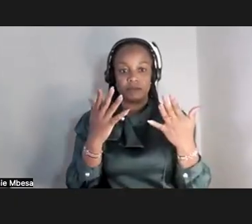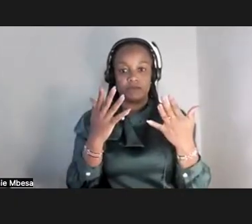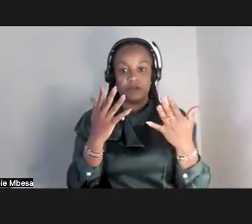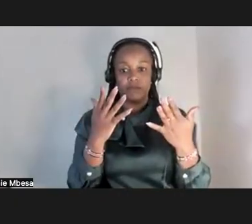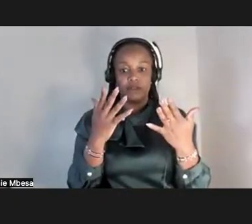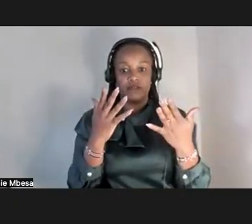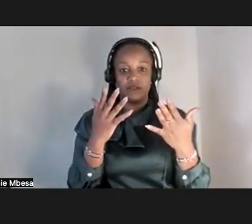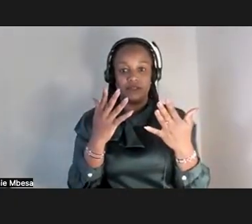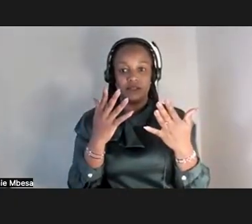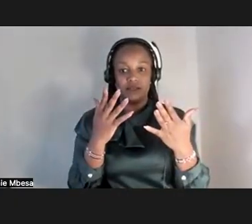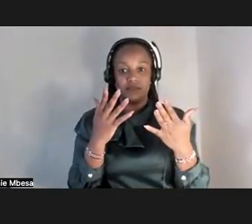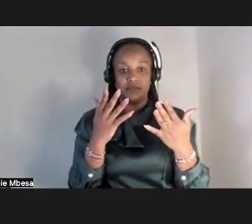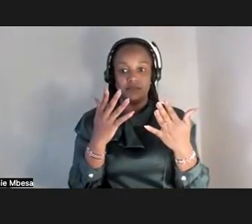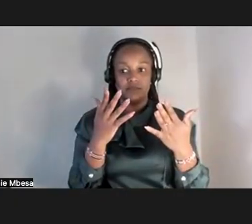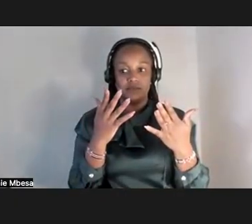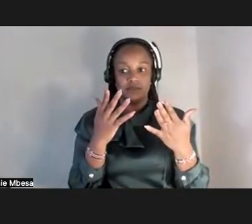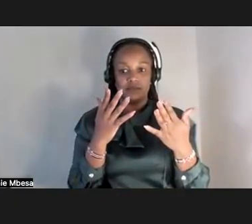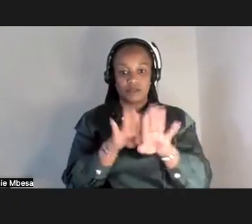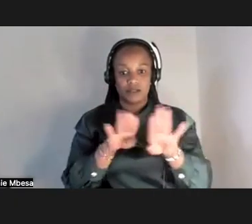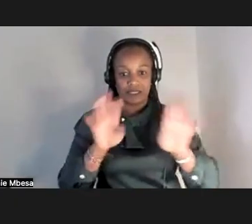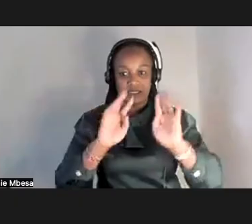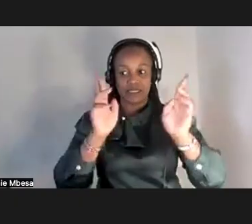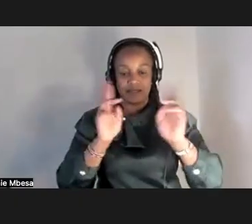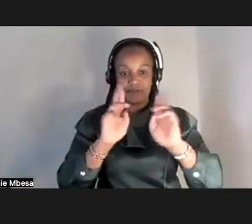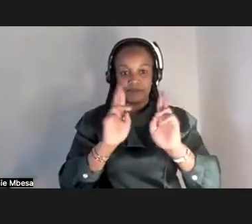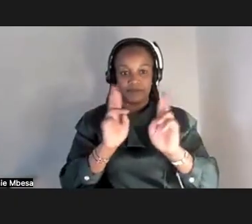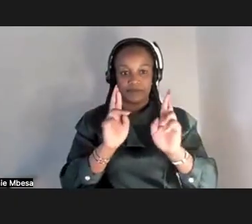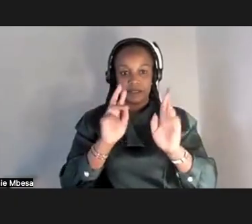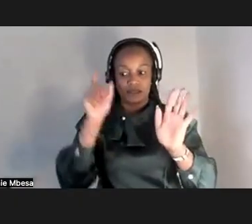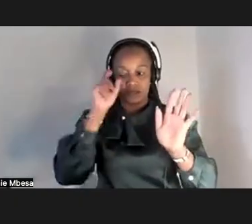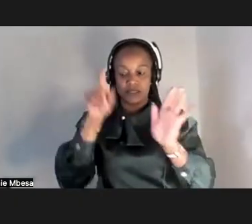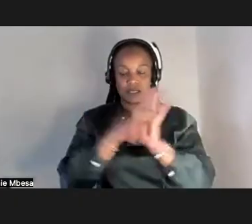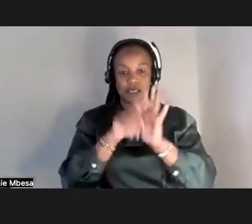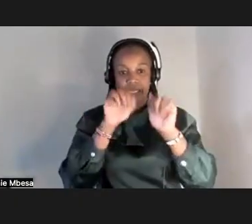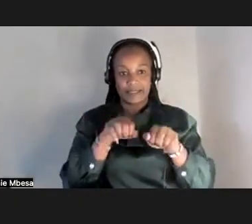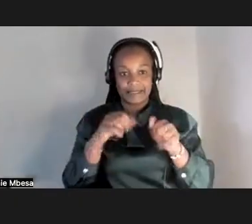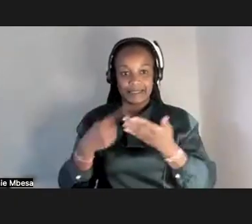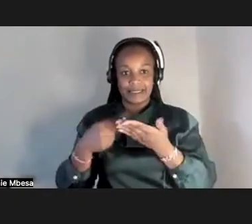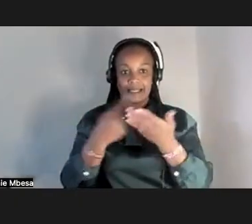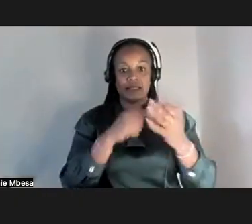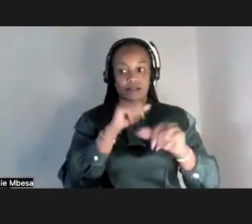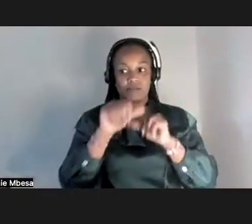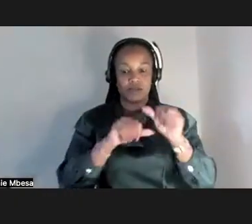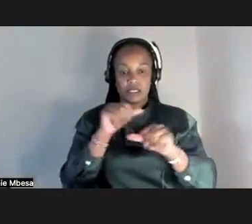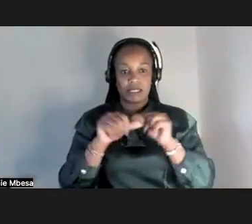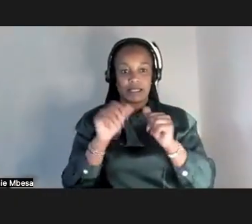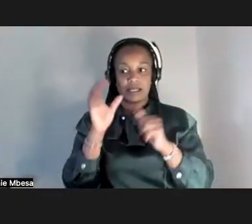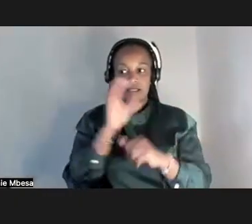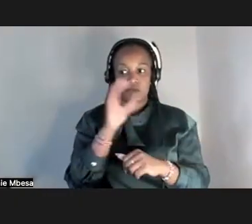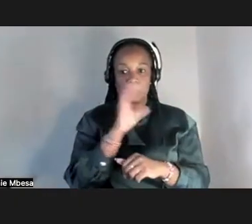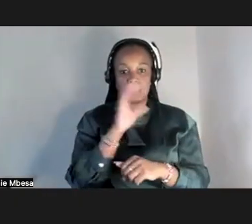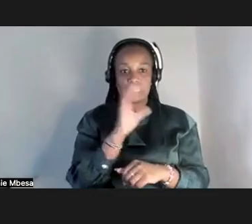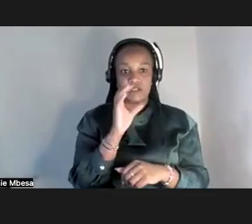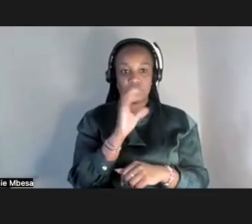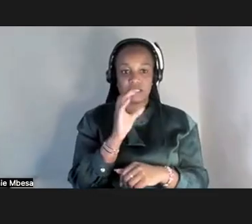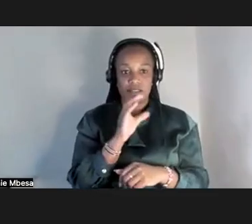ready, as the pictorials in the walls can talk to the clients. And by the time you meet them, they're already aware that, yes,